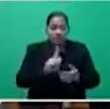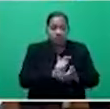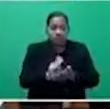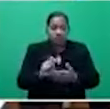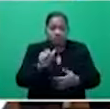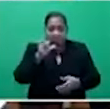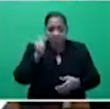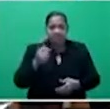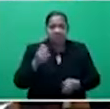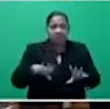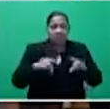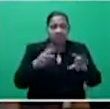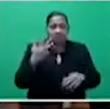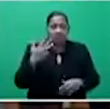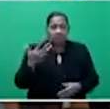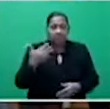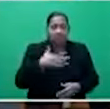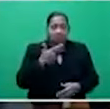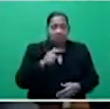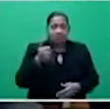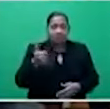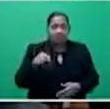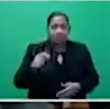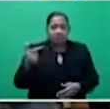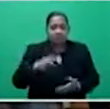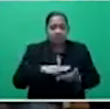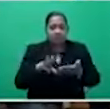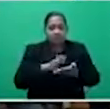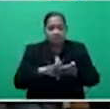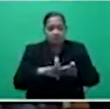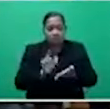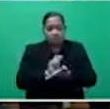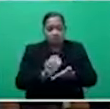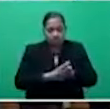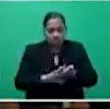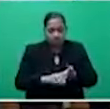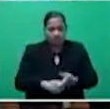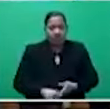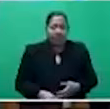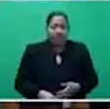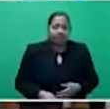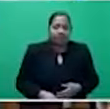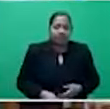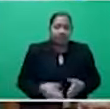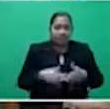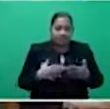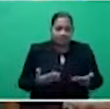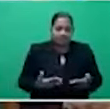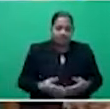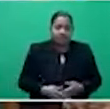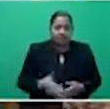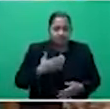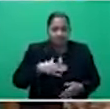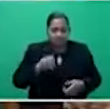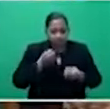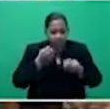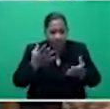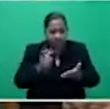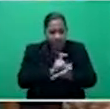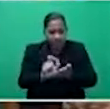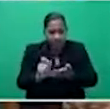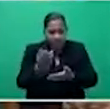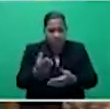Australia, $976.7 billion. Mr. Speaker, I just wanted to put that into context and highlight that to you, Mr. Speaker, sir. Mr. Speaker, sir, I'd